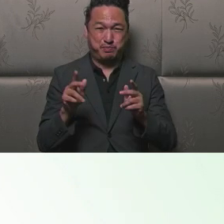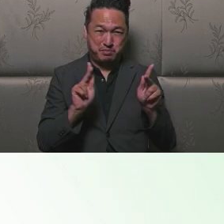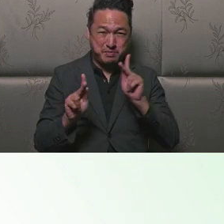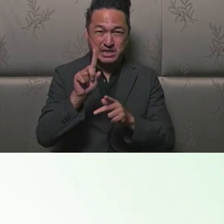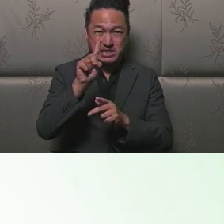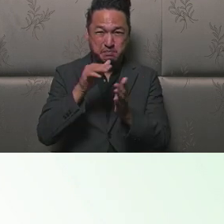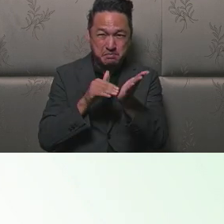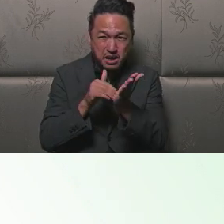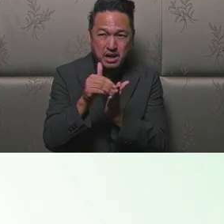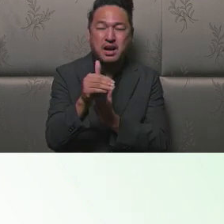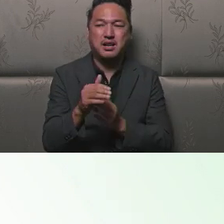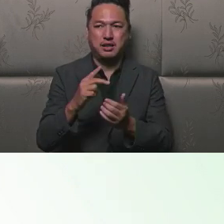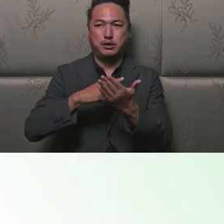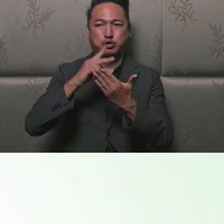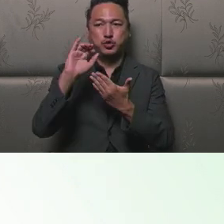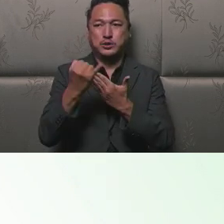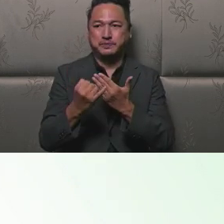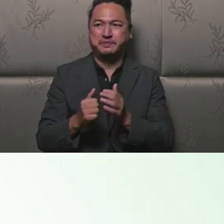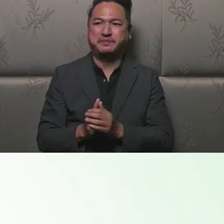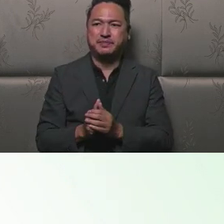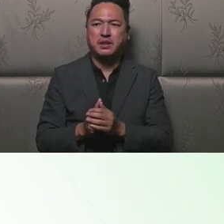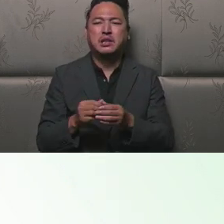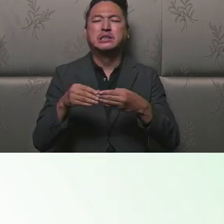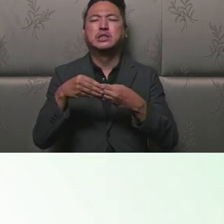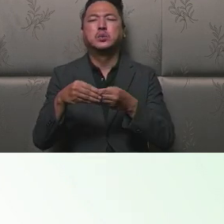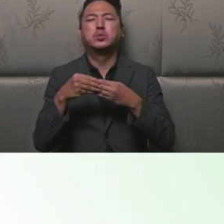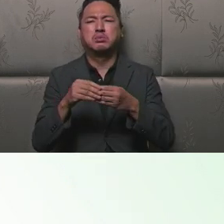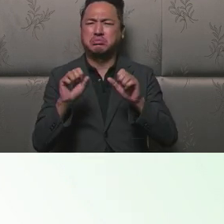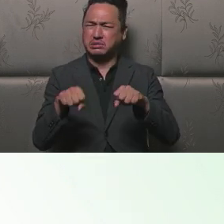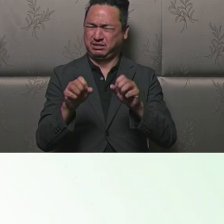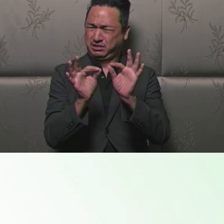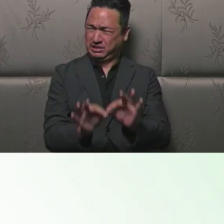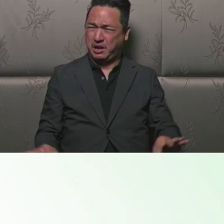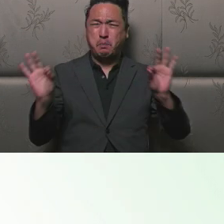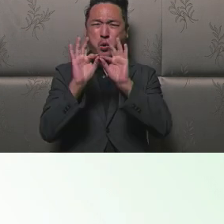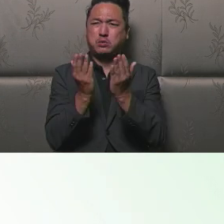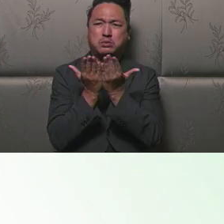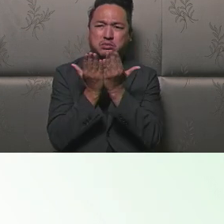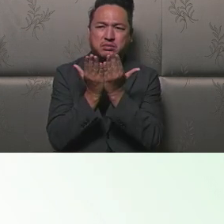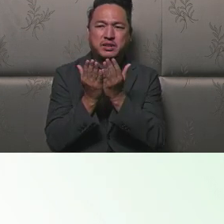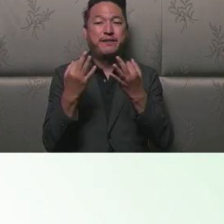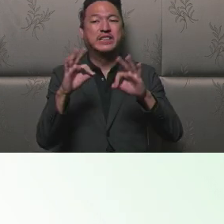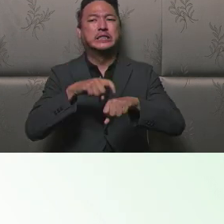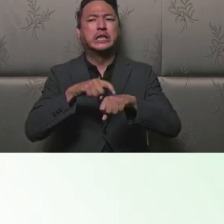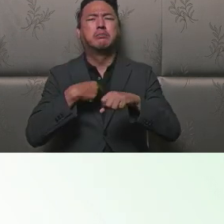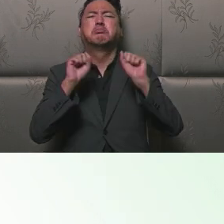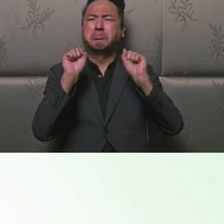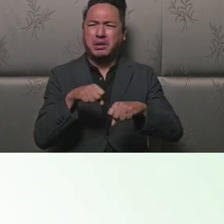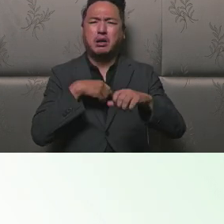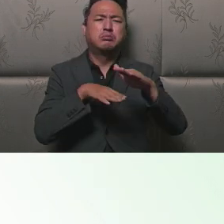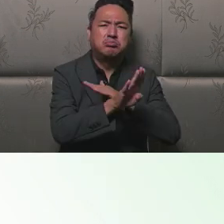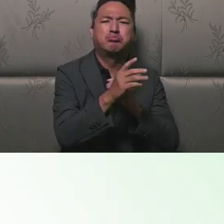their credits at their own pace. They can take courses, or they can choose to convert